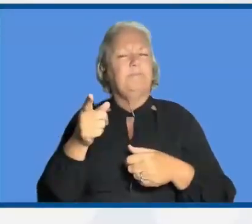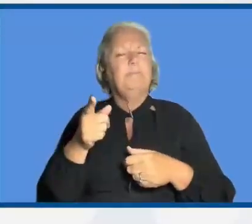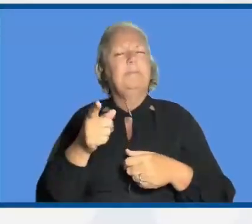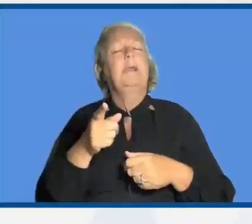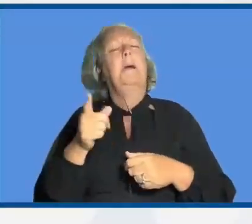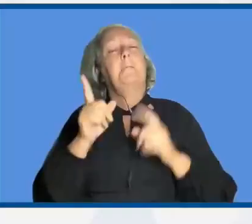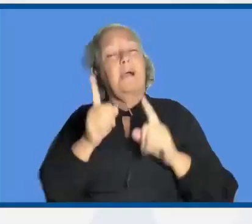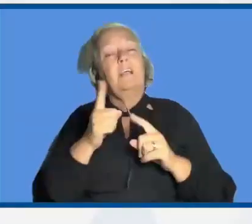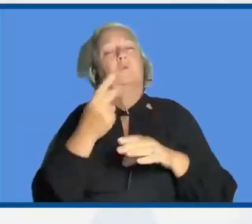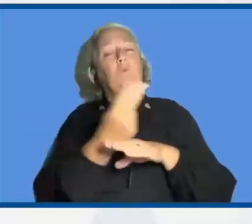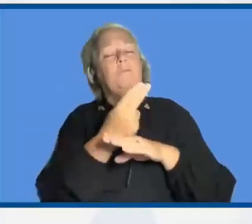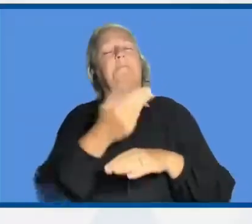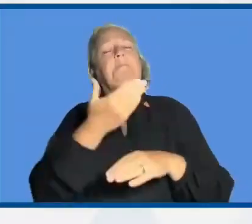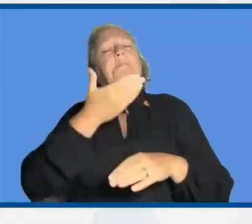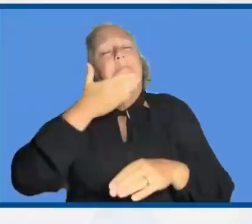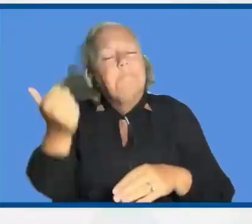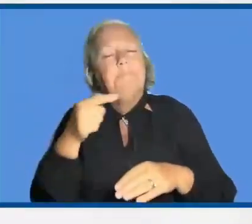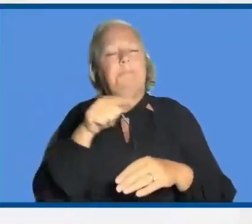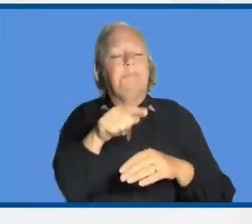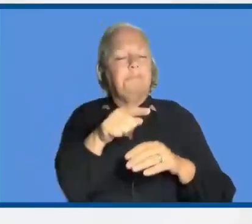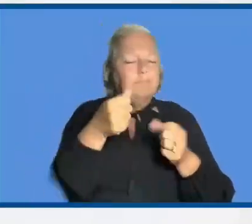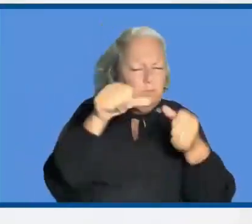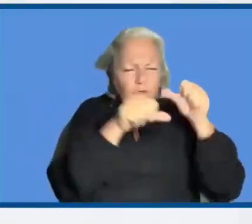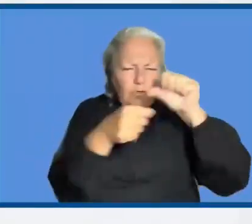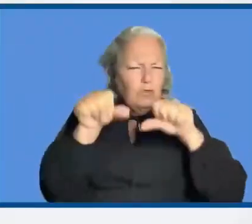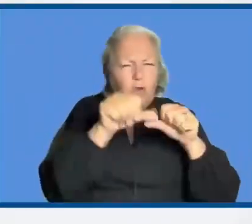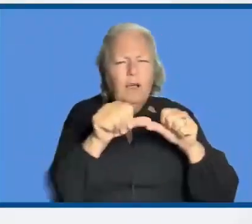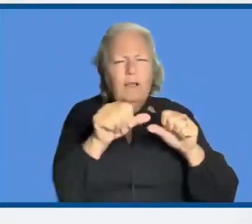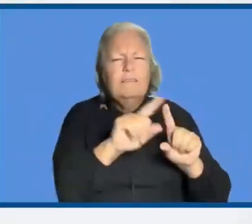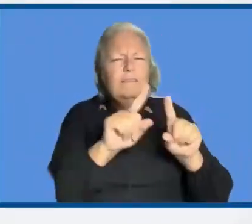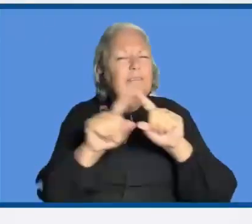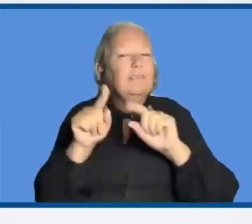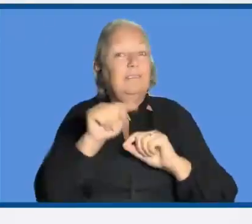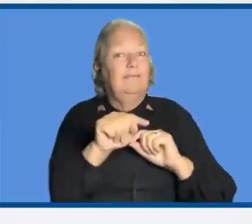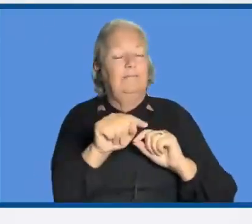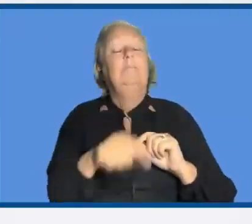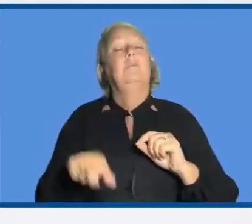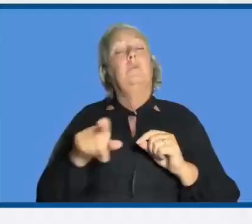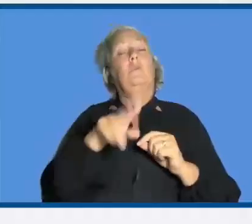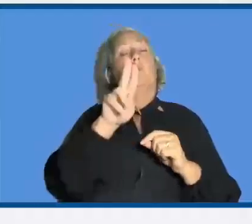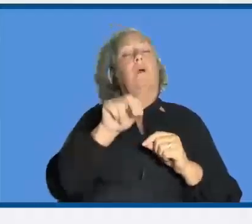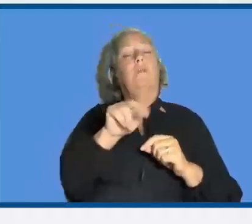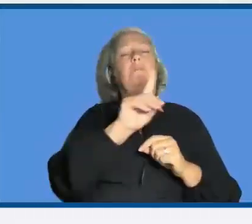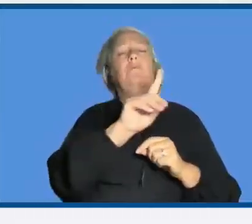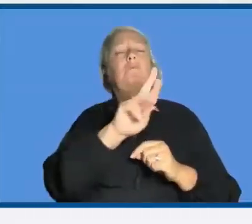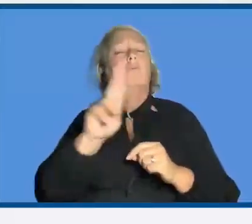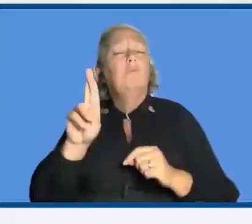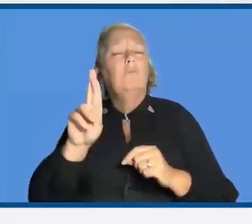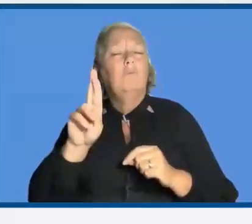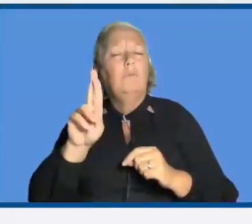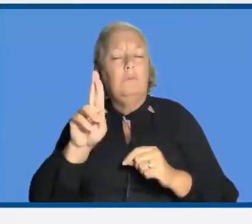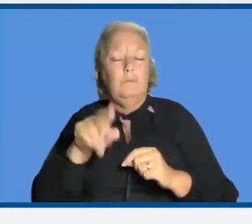research available. Along these lines, at UNDR, we have worked with the